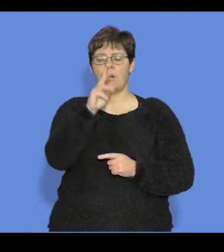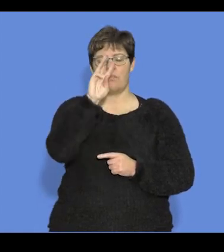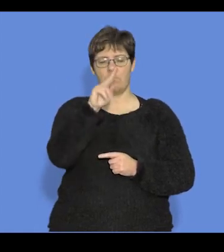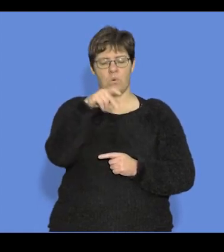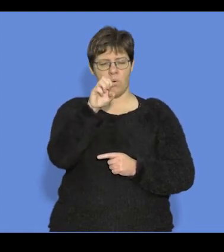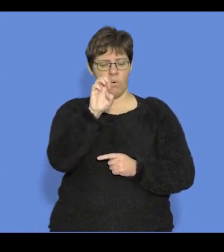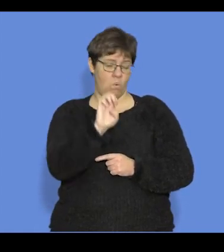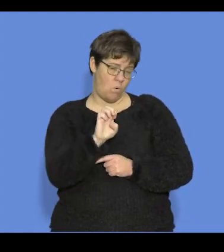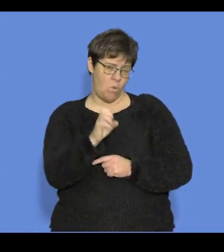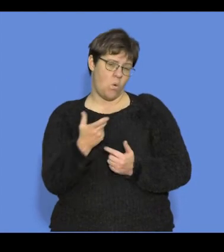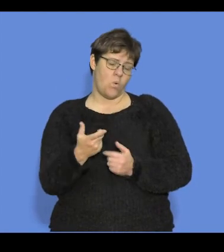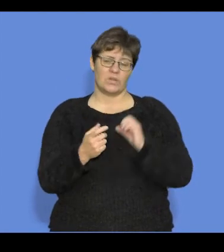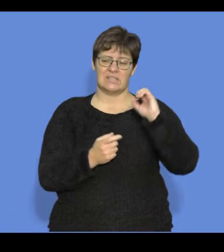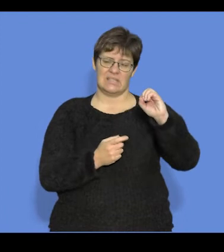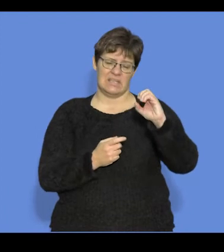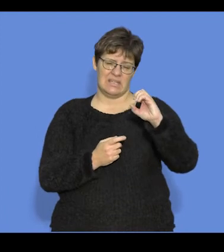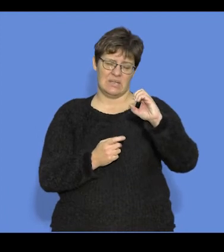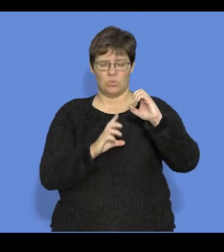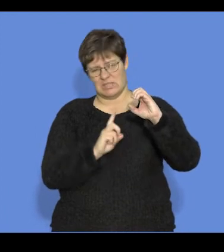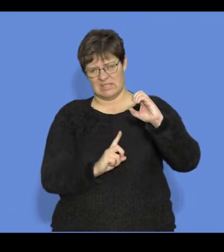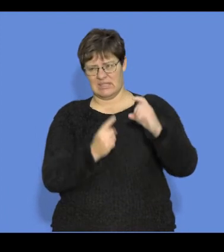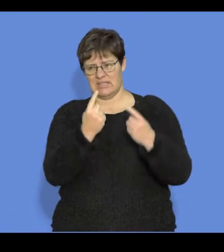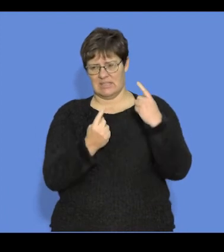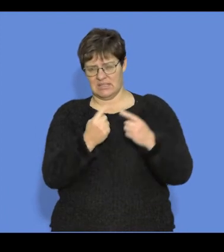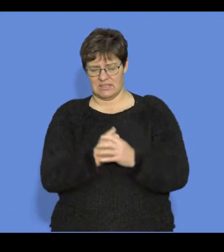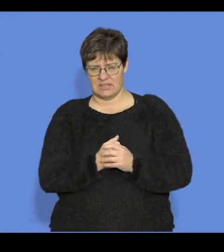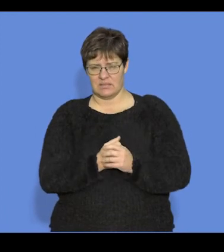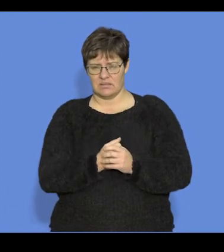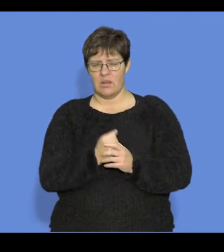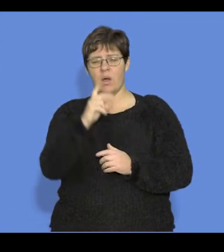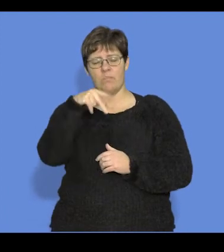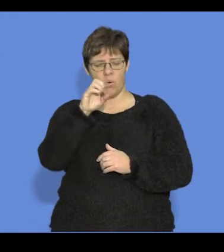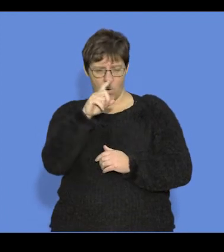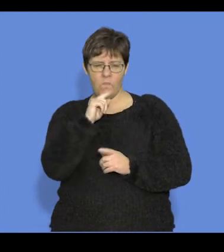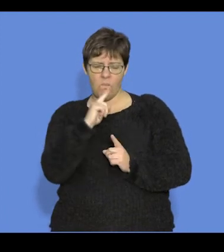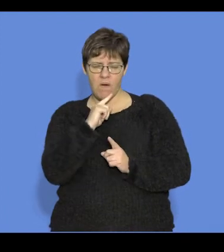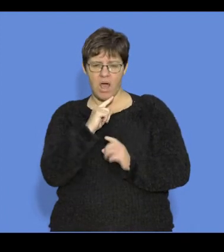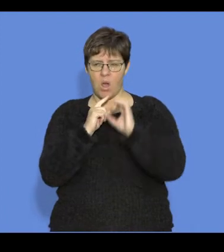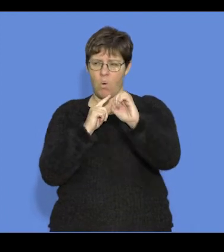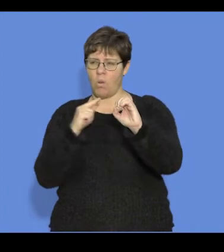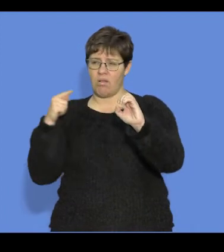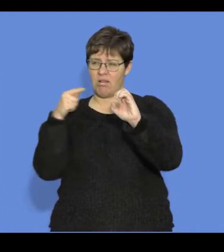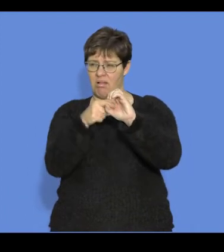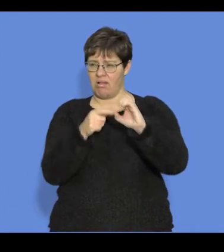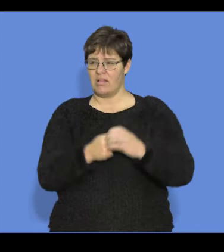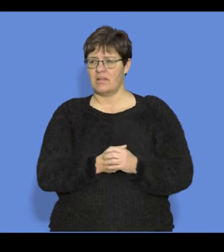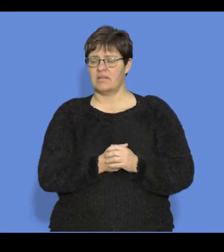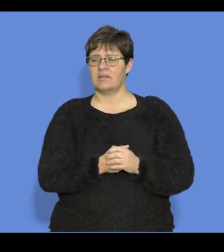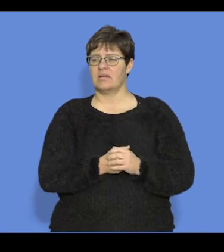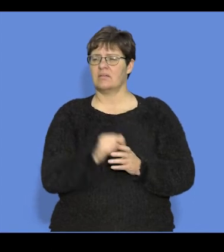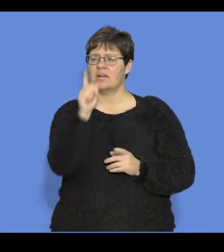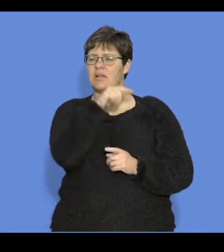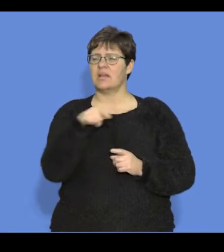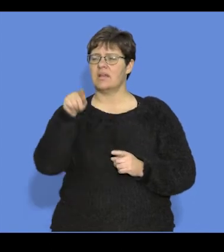either C or D, and it's clearly the pore because it's pointing to the hole. So the next ones we need to